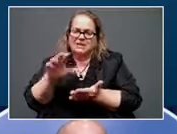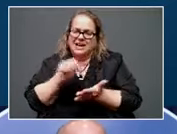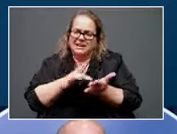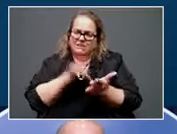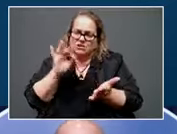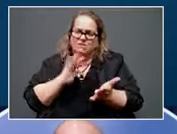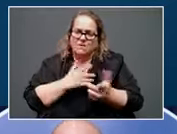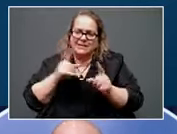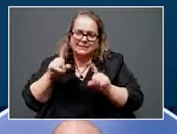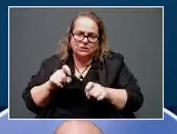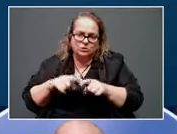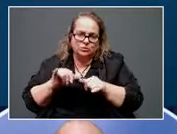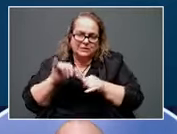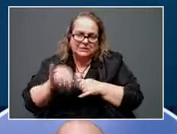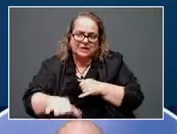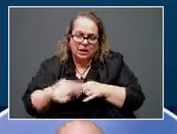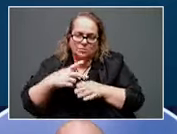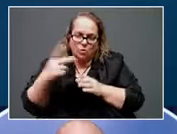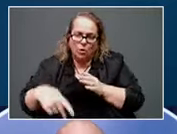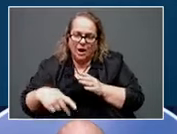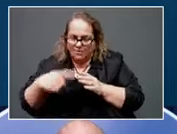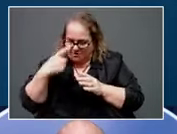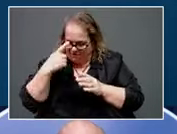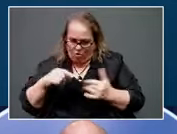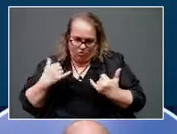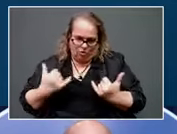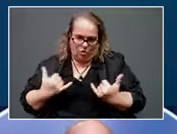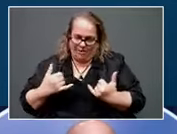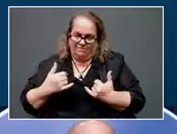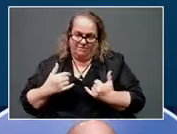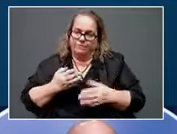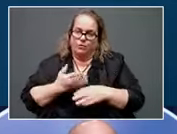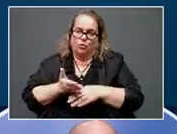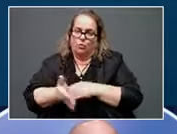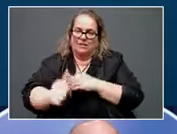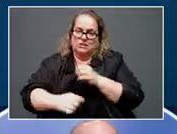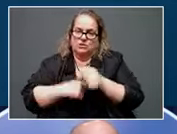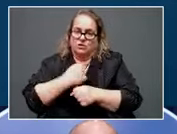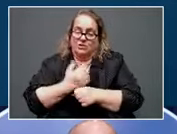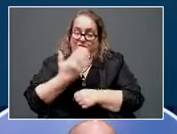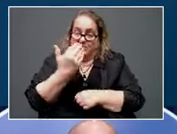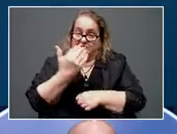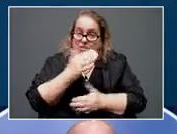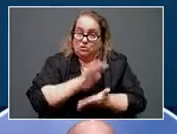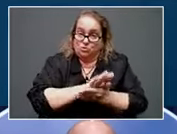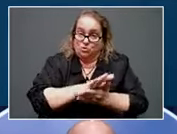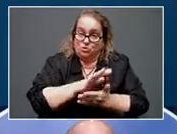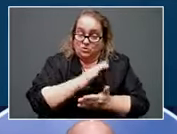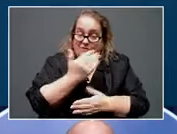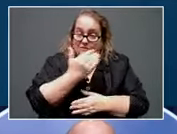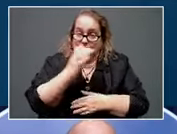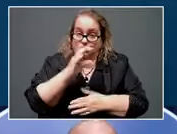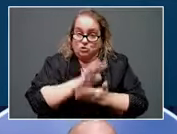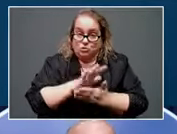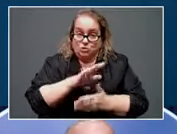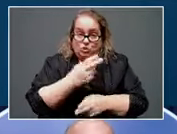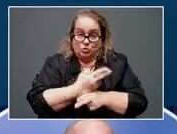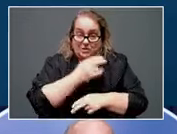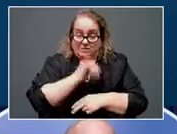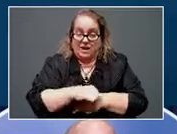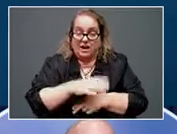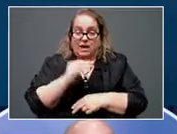balance of this year. We have close to 1,500 schools who will use that in 111 counties. And I think at this point, we've probably provided over 1